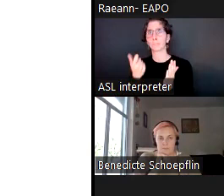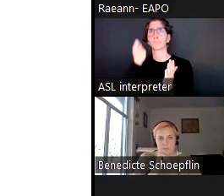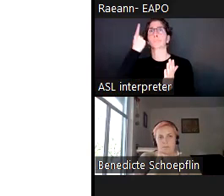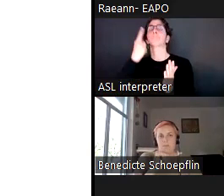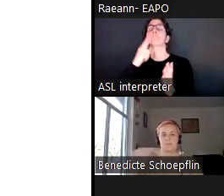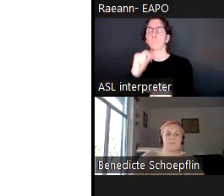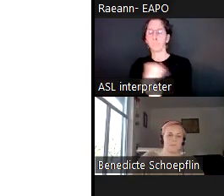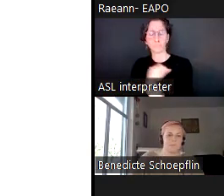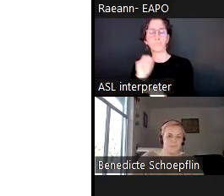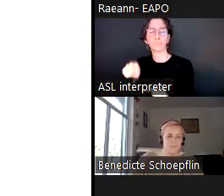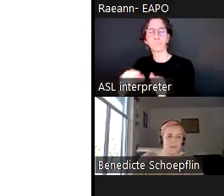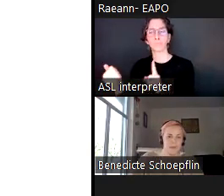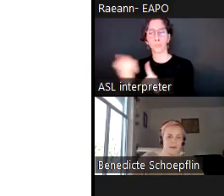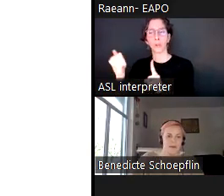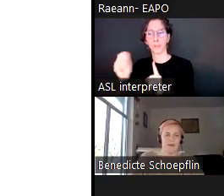victim.